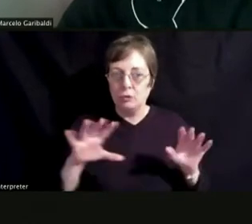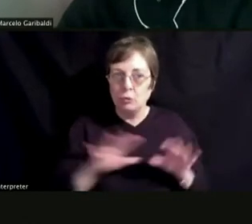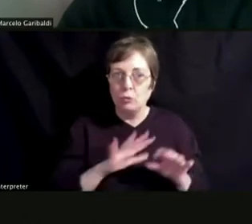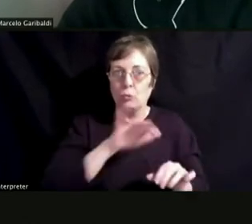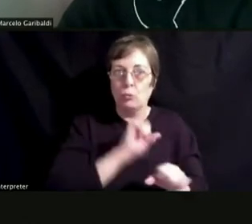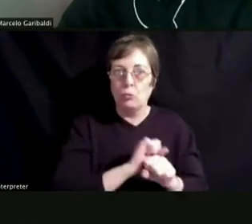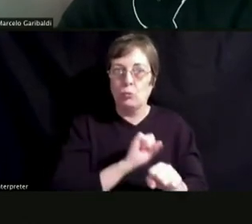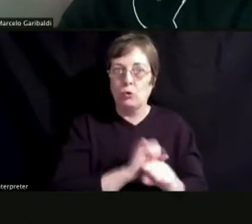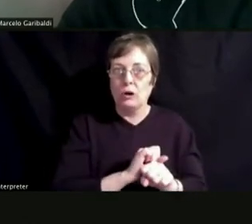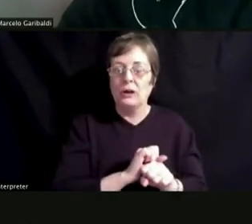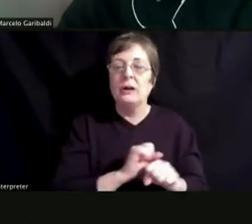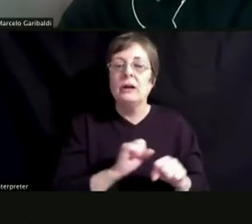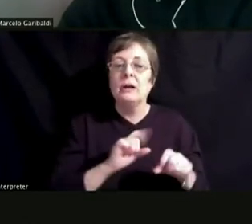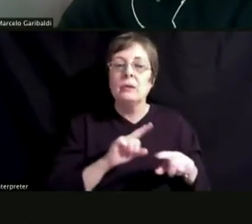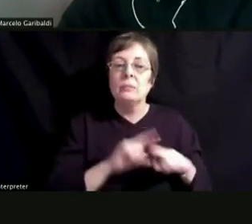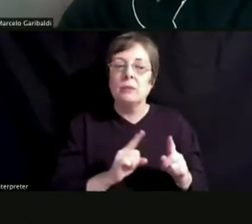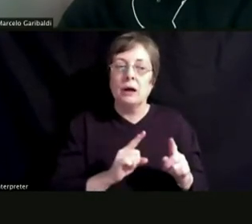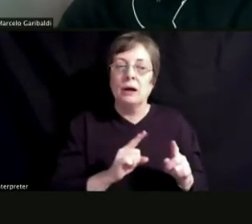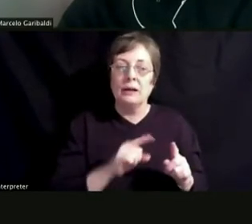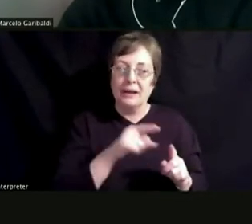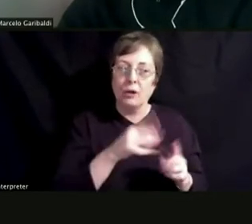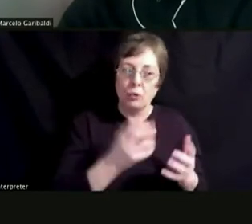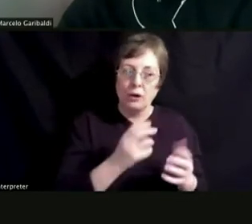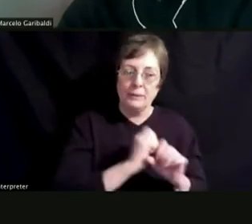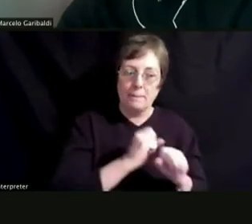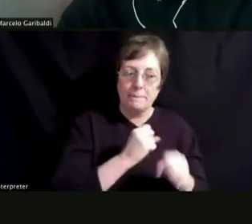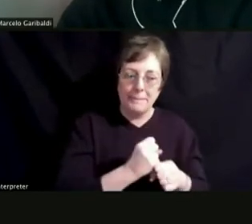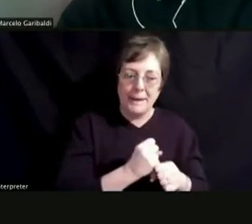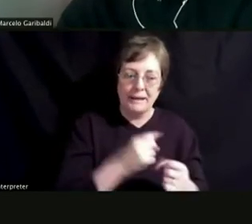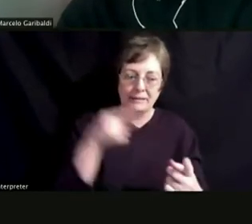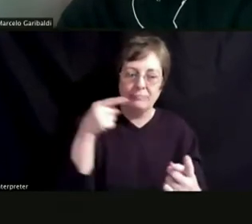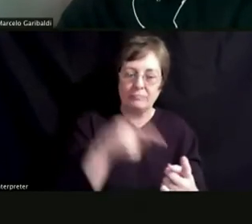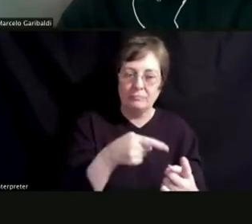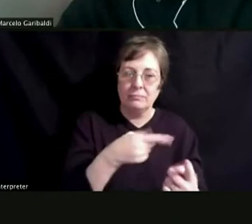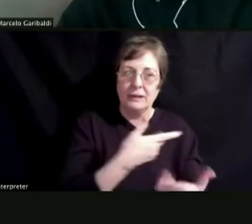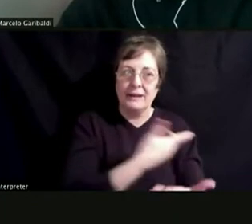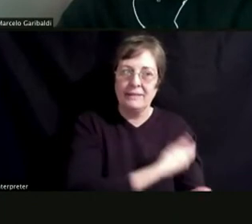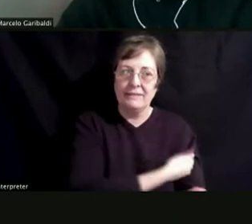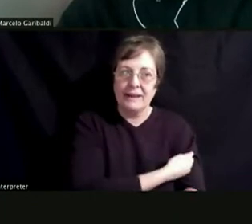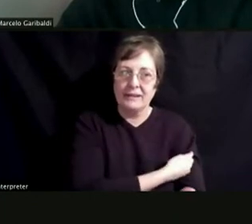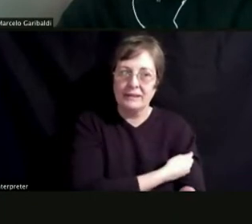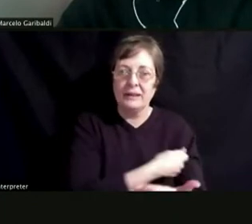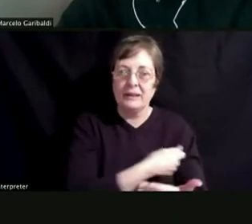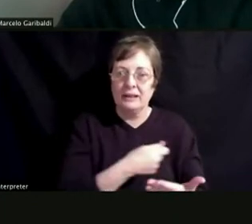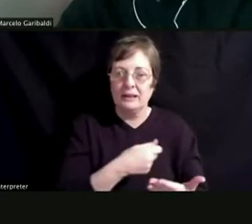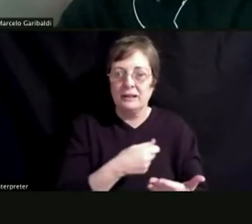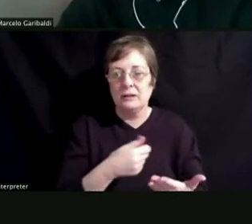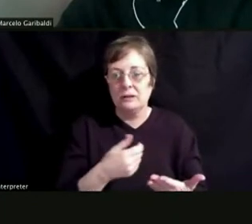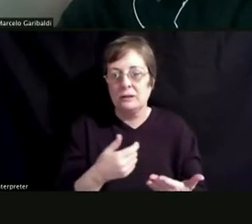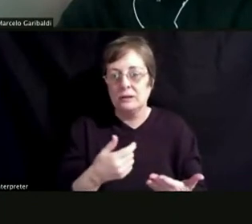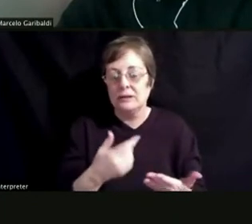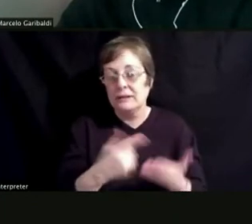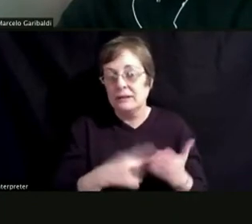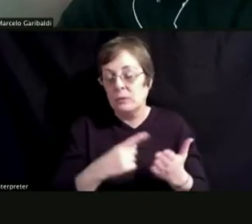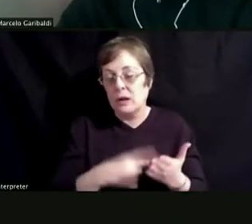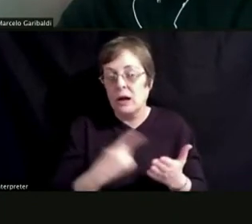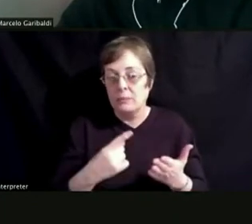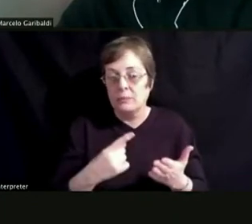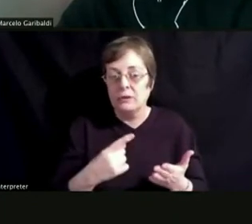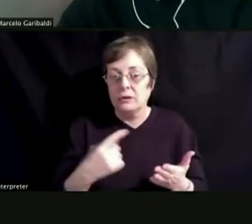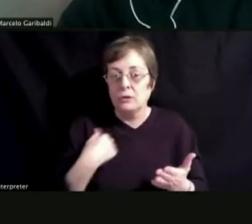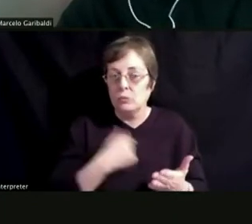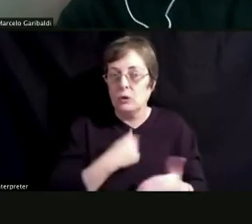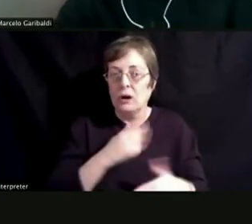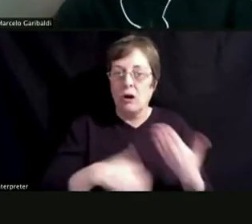be able to manufacture the actual vaccines that in some cases we'll end up taking. So I think that's been a